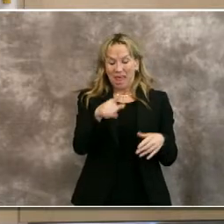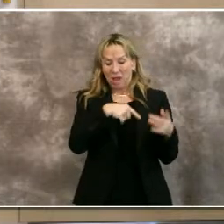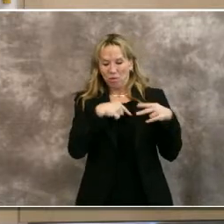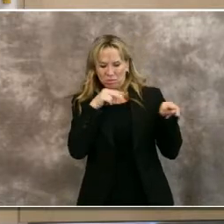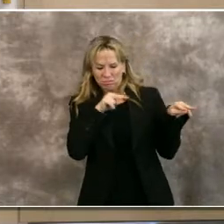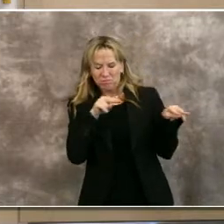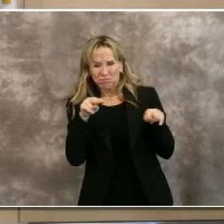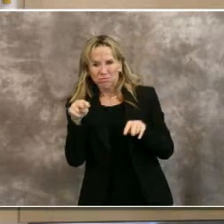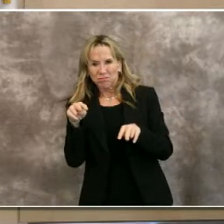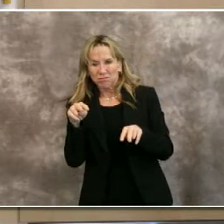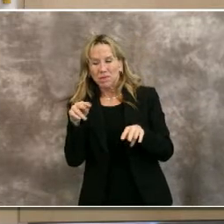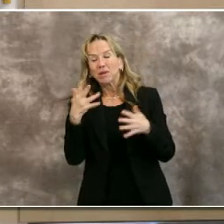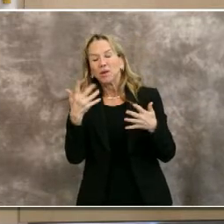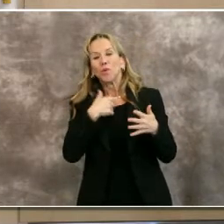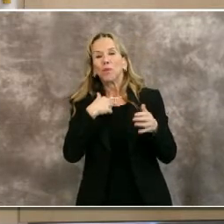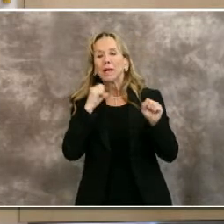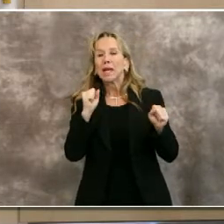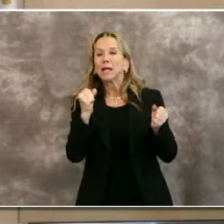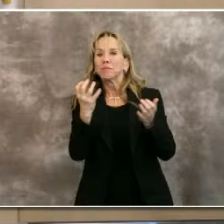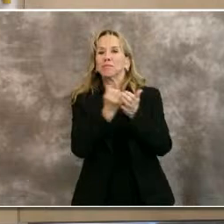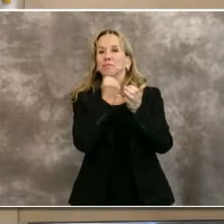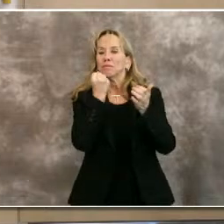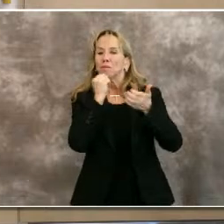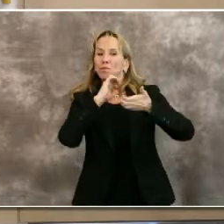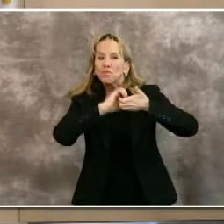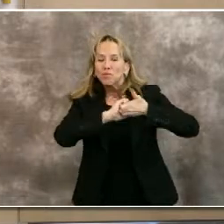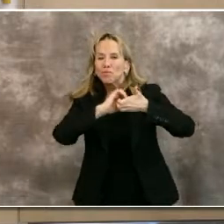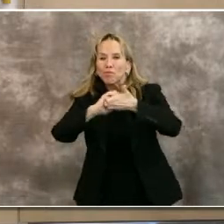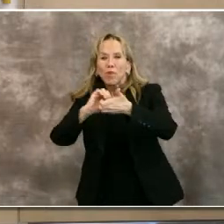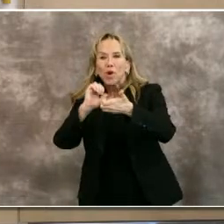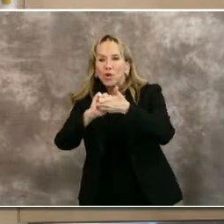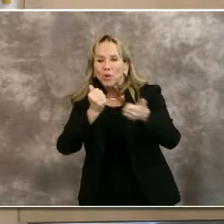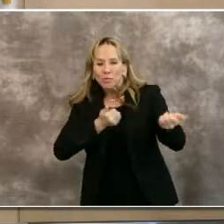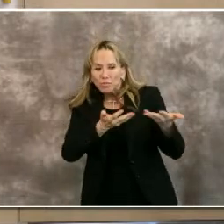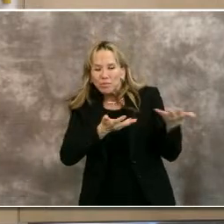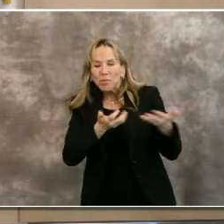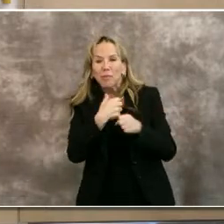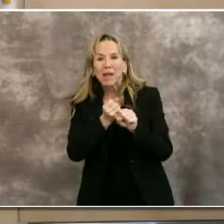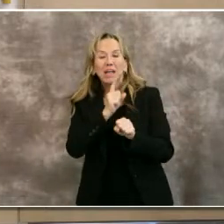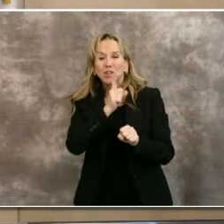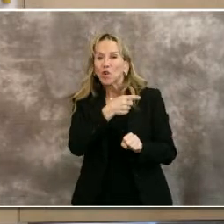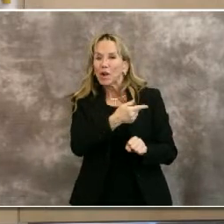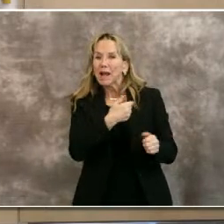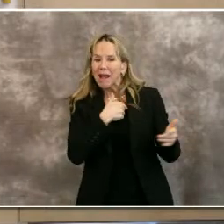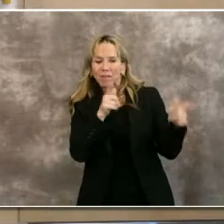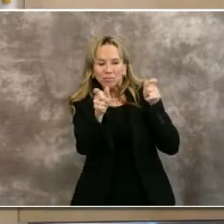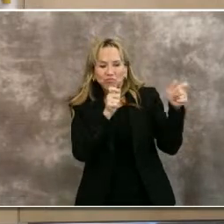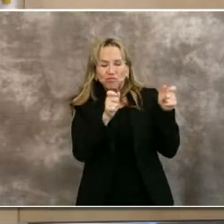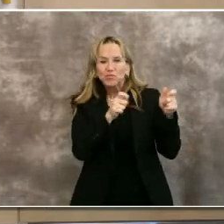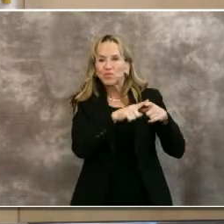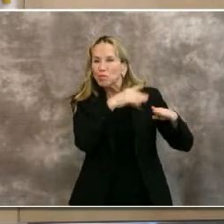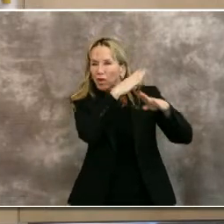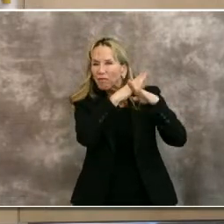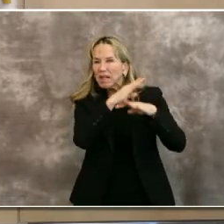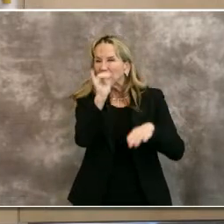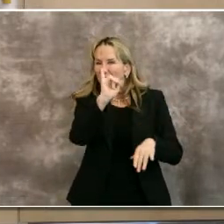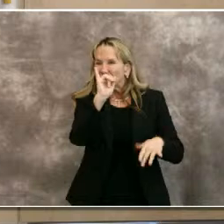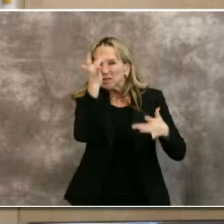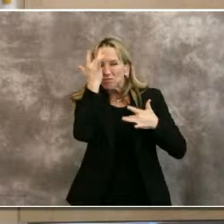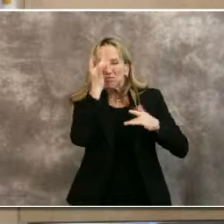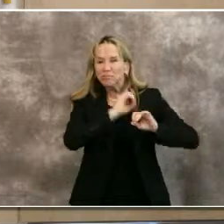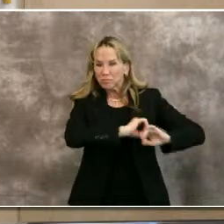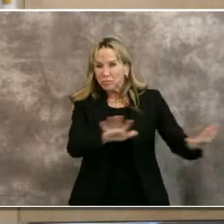to work with those various industries to make sure that their infection control measures